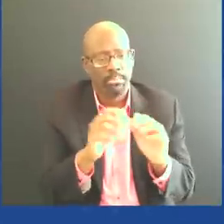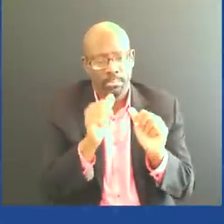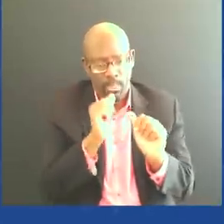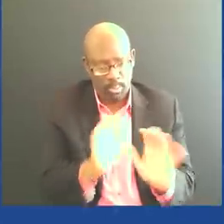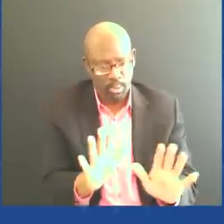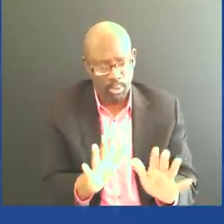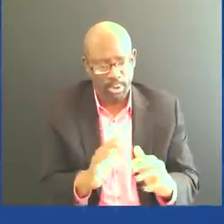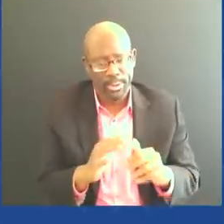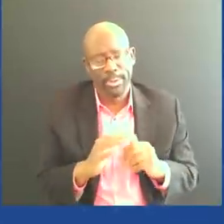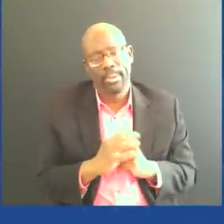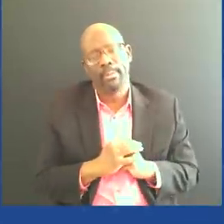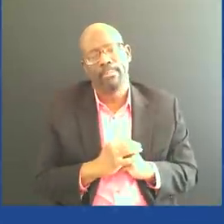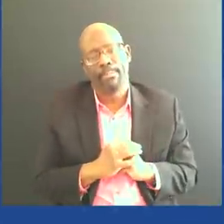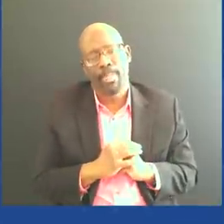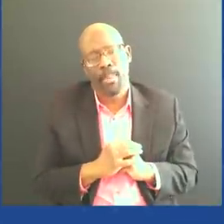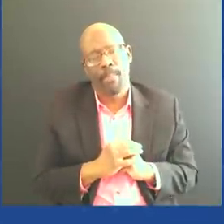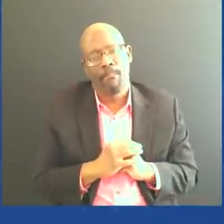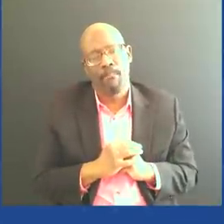Let us pray.